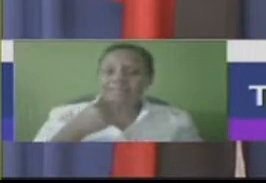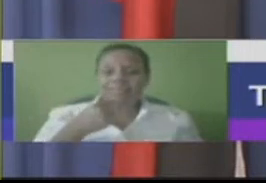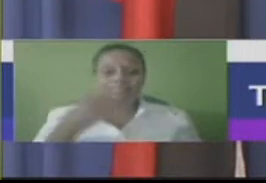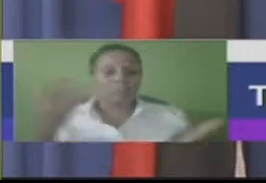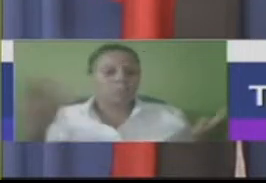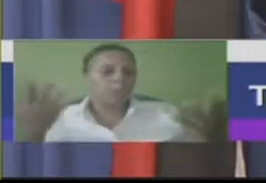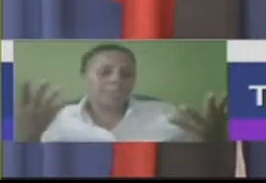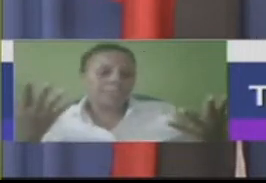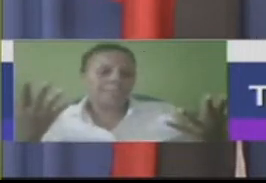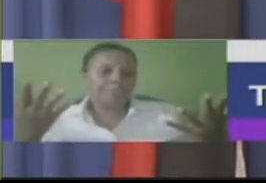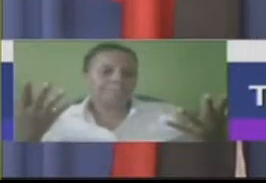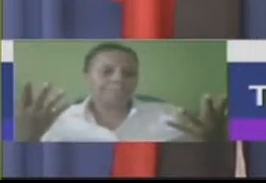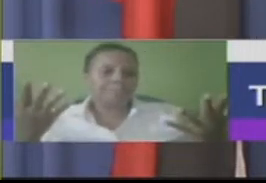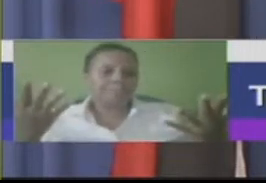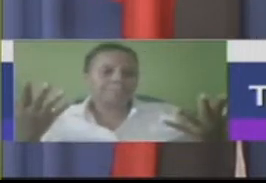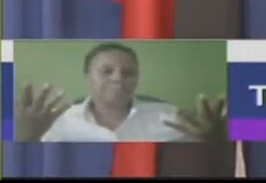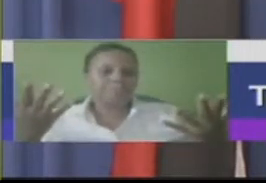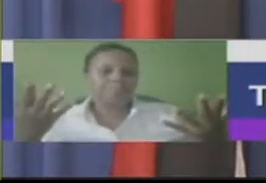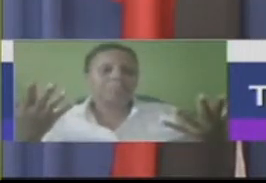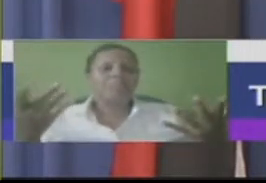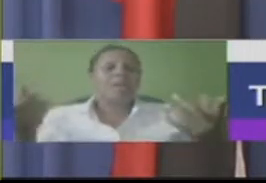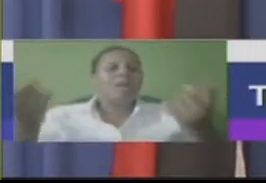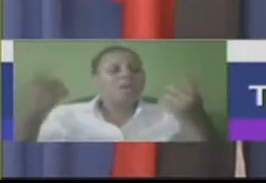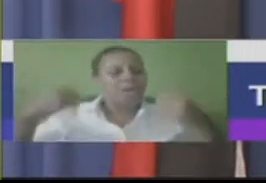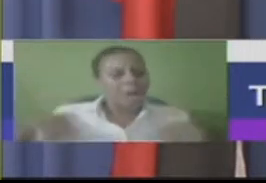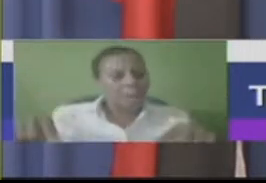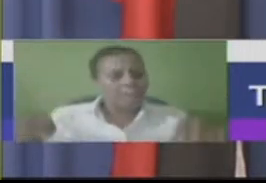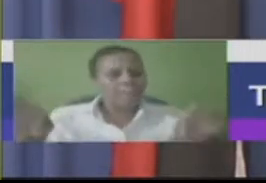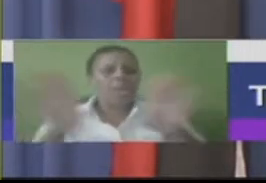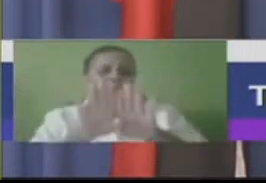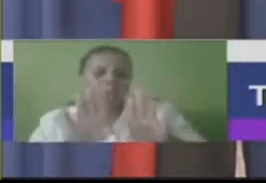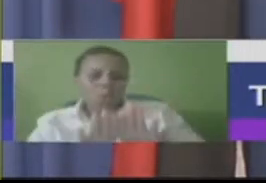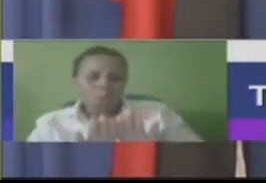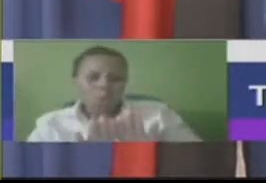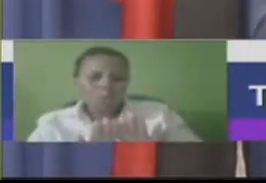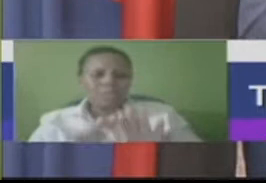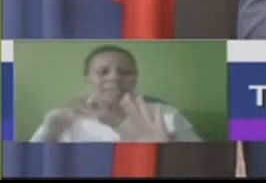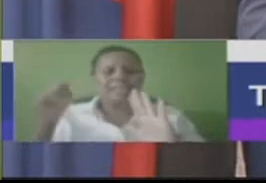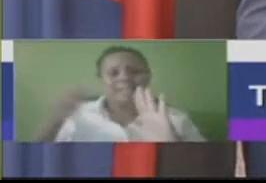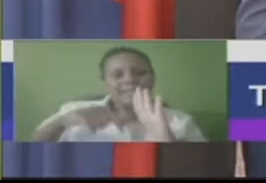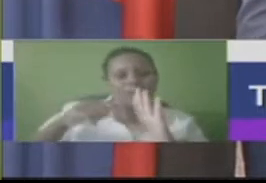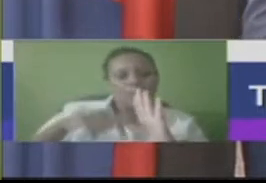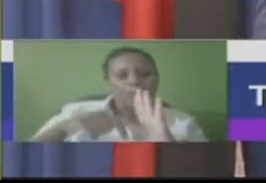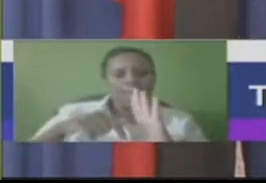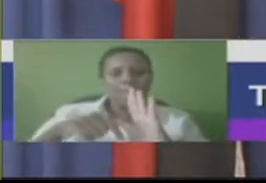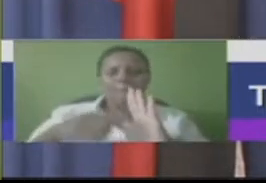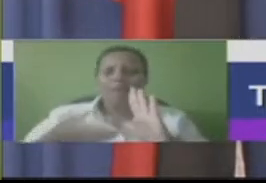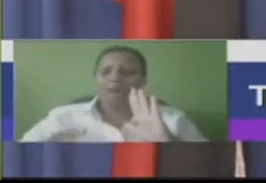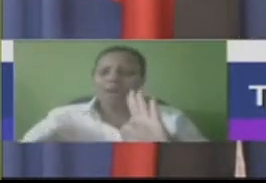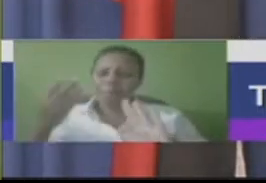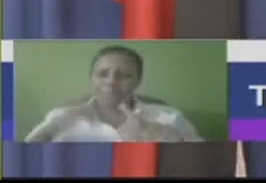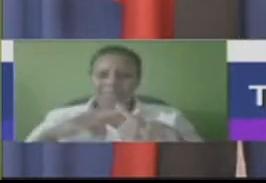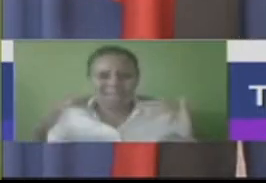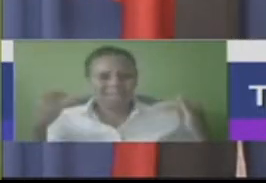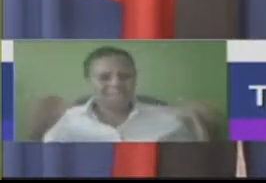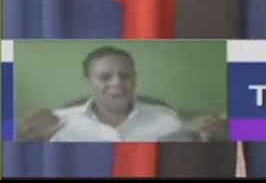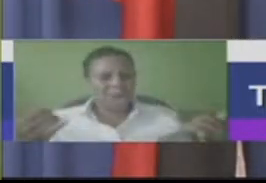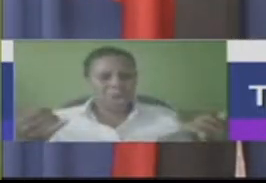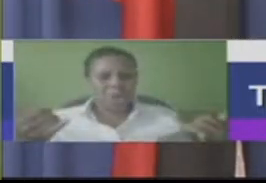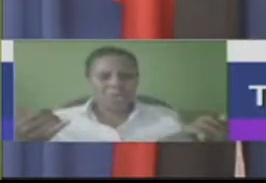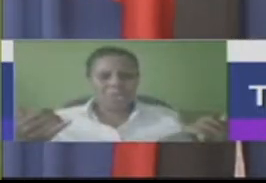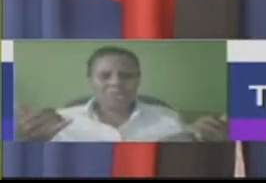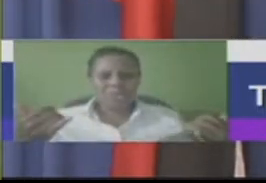come in, close the door, stay at home, to keep it out. We are not in that situation now. We are virtually having to live